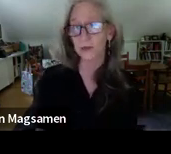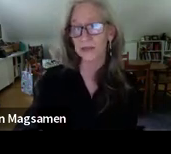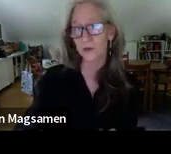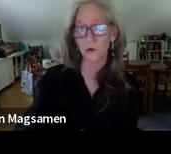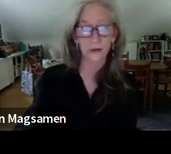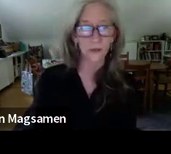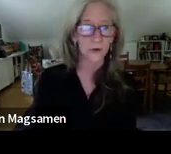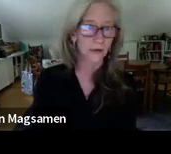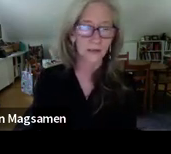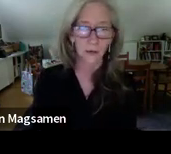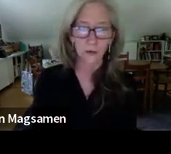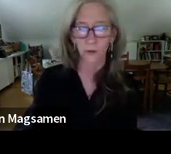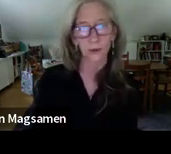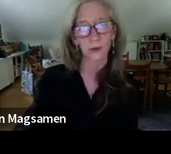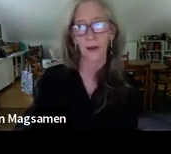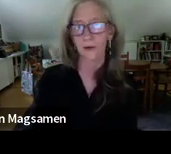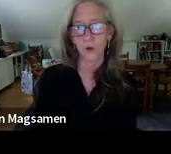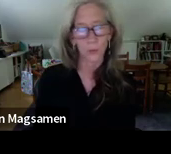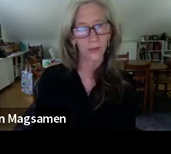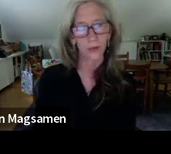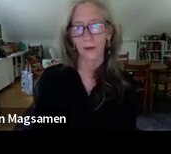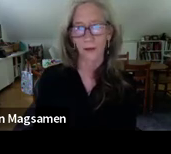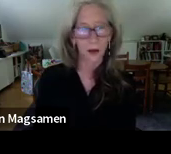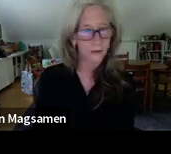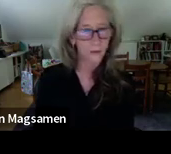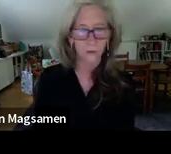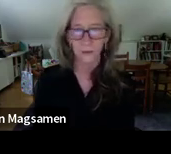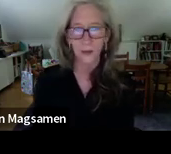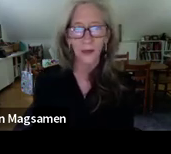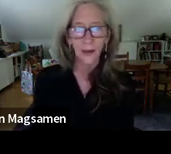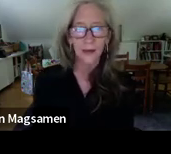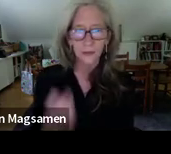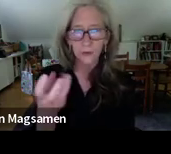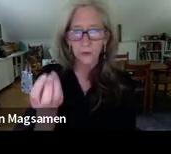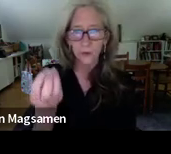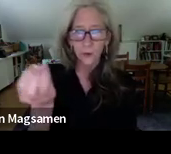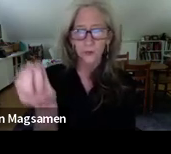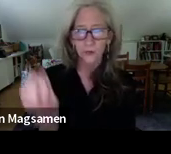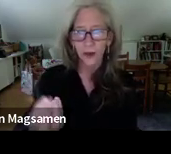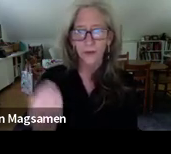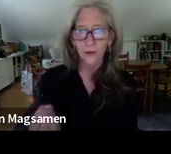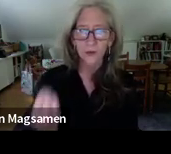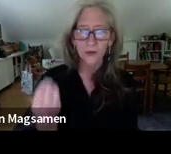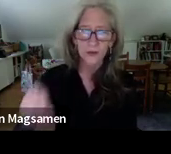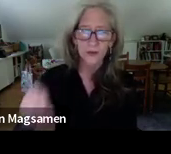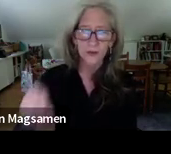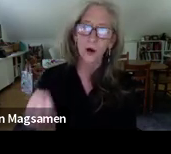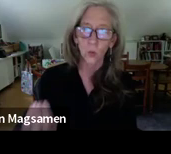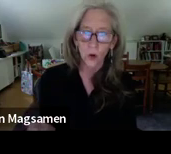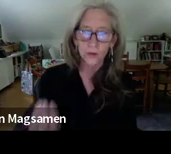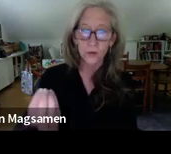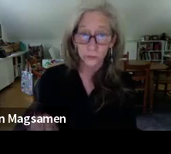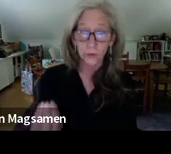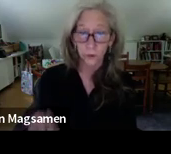instantly release neurotransmitters like serotonin and dopamine and oxytocin. And even your nose, you can detect